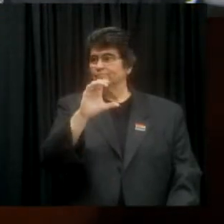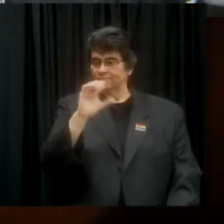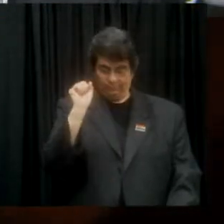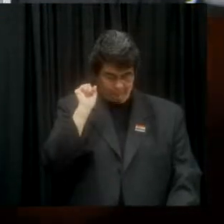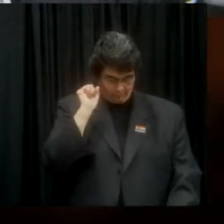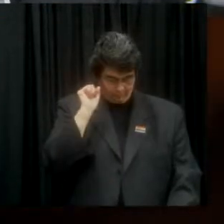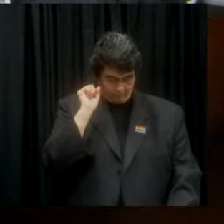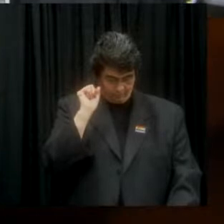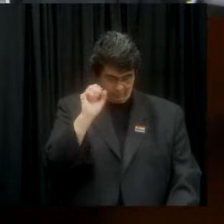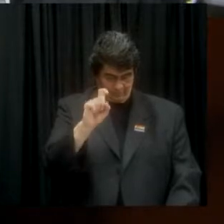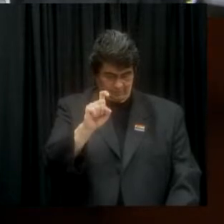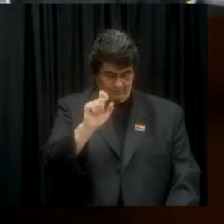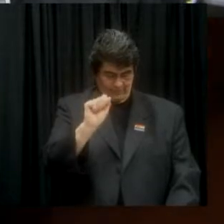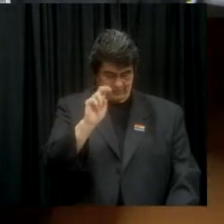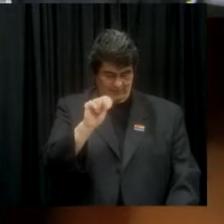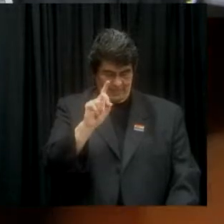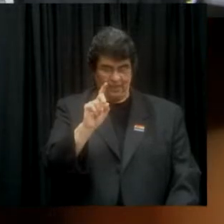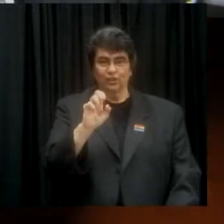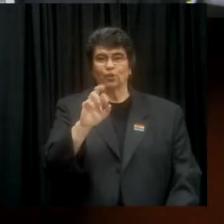Zandrell S. Sega.